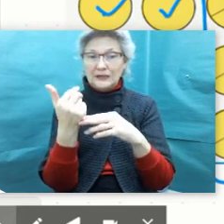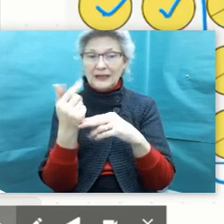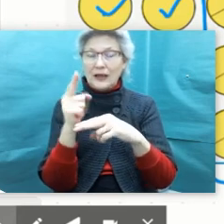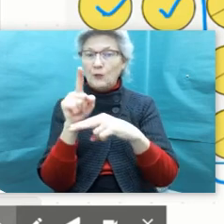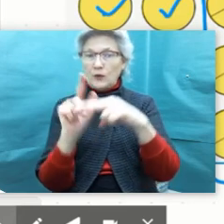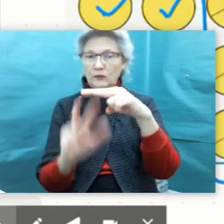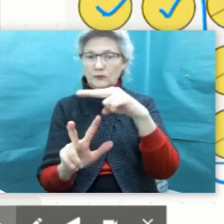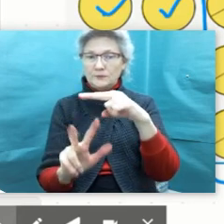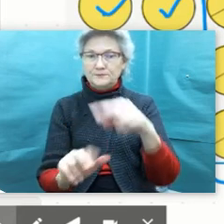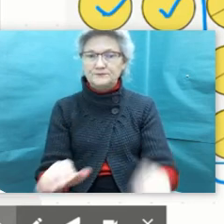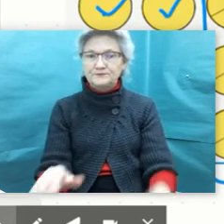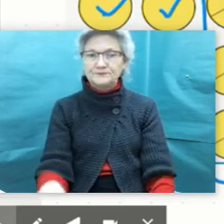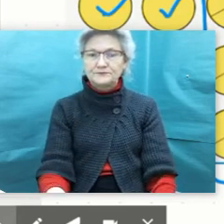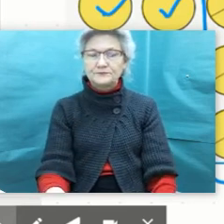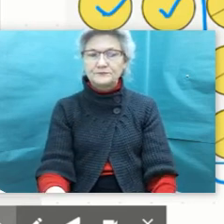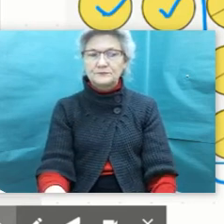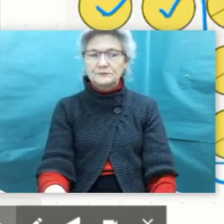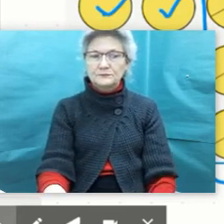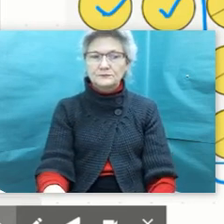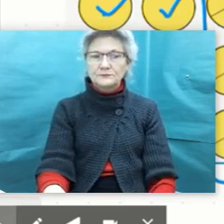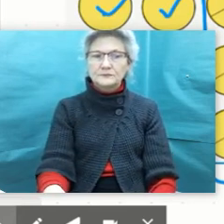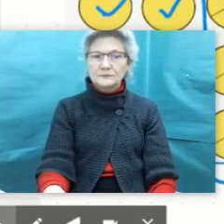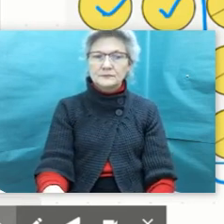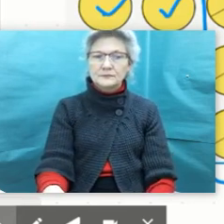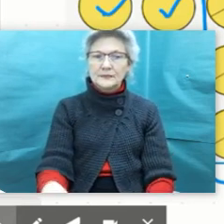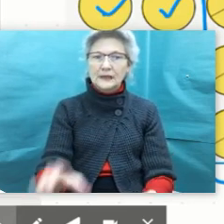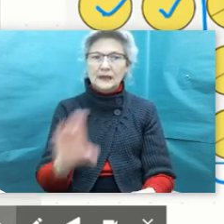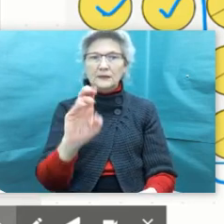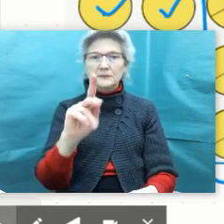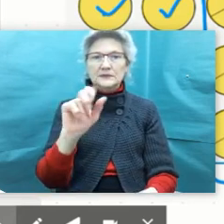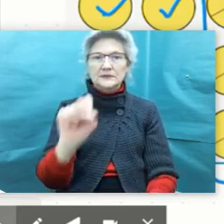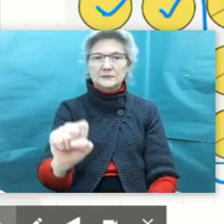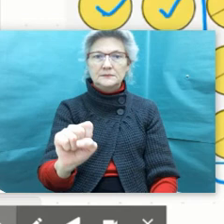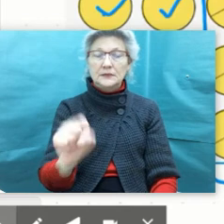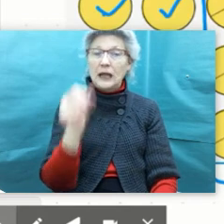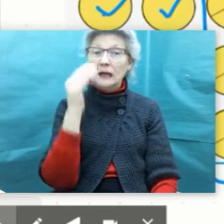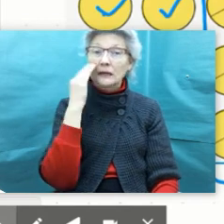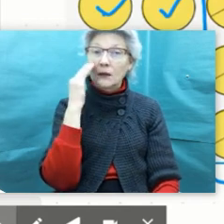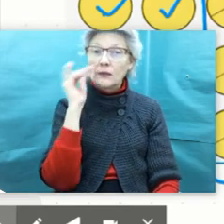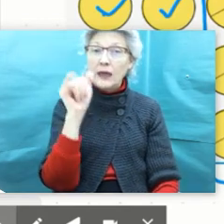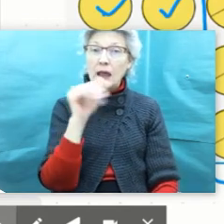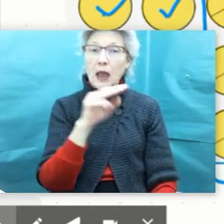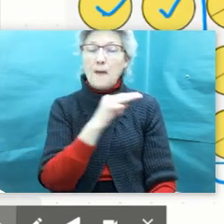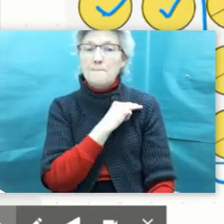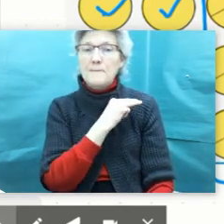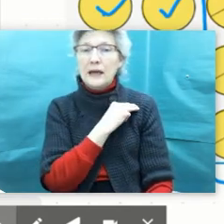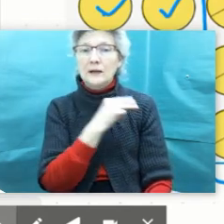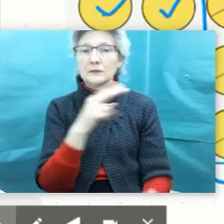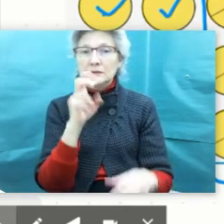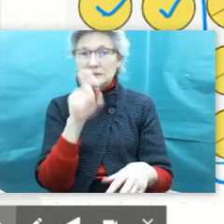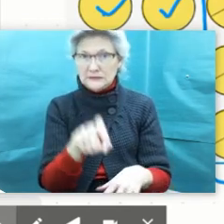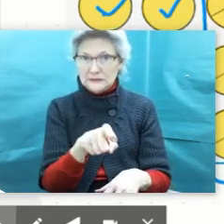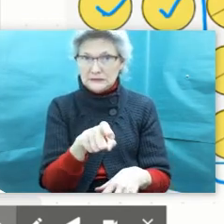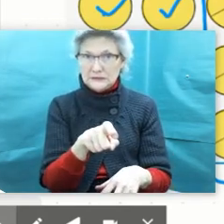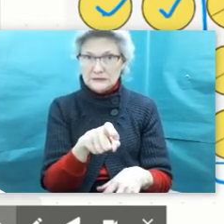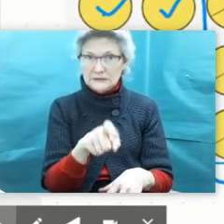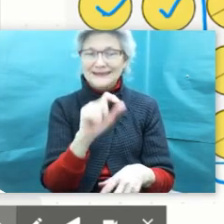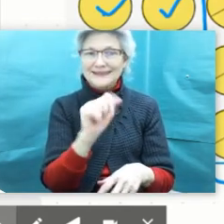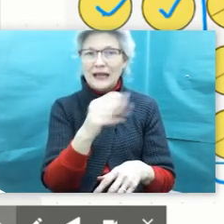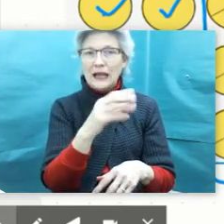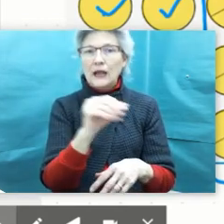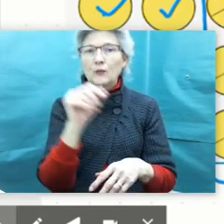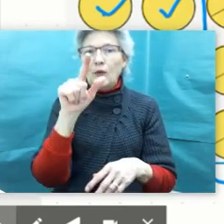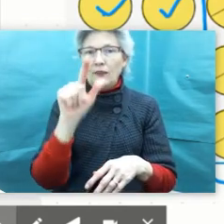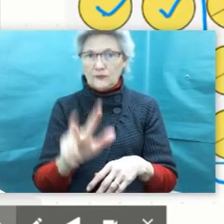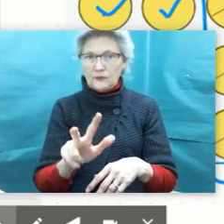and 1/3 cups. So I know that Meadow needs 10 and